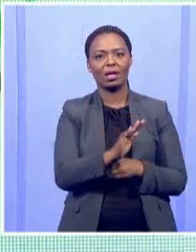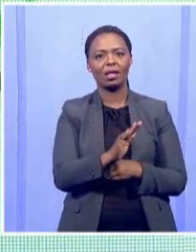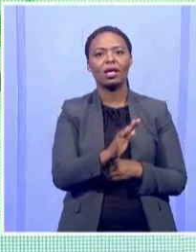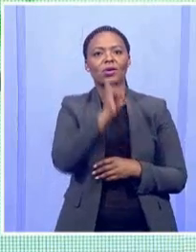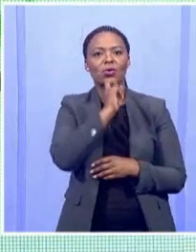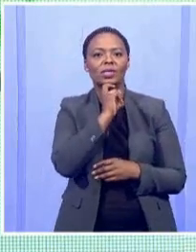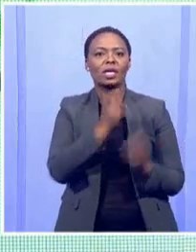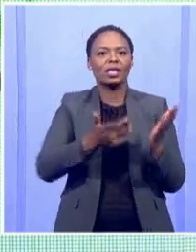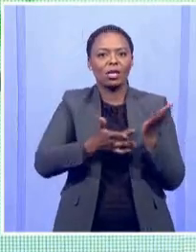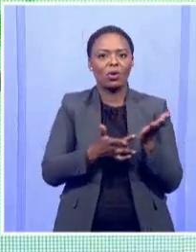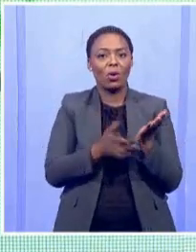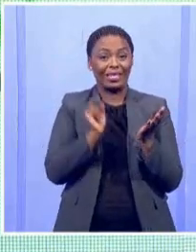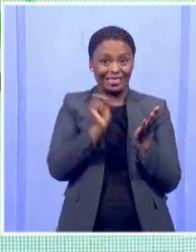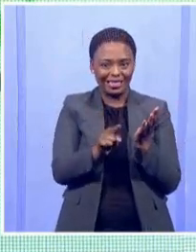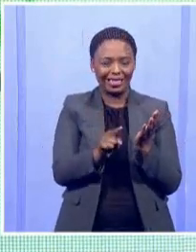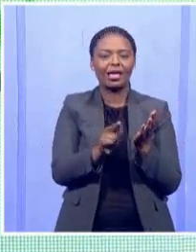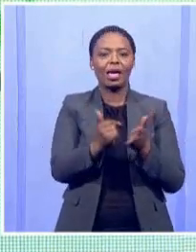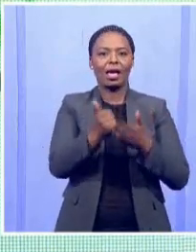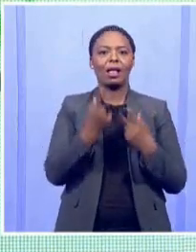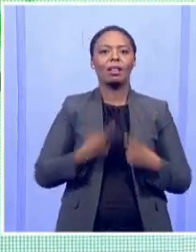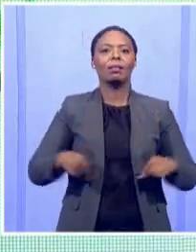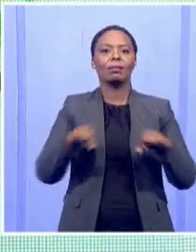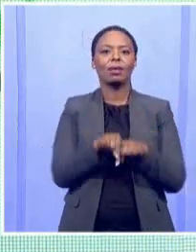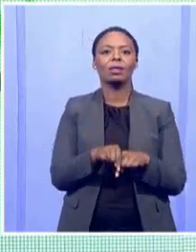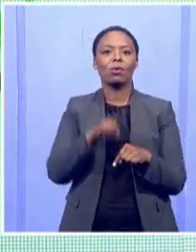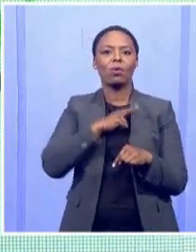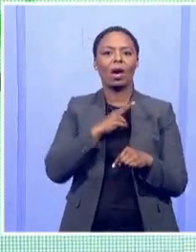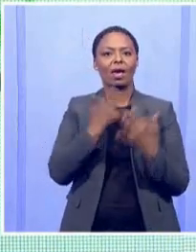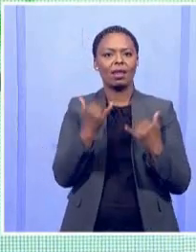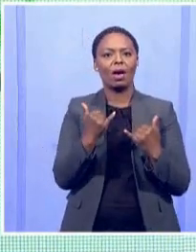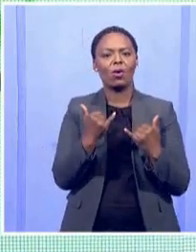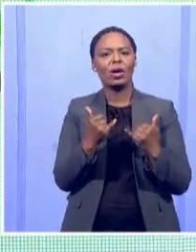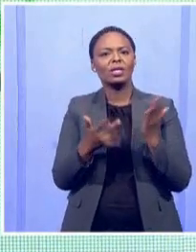with the current advancement of technology, this is feasible.